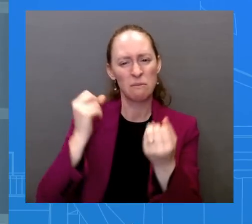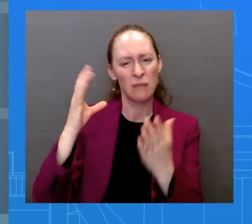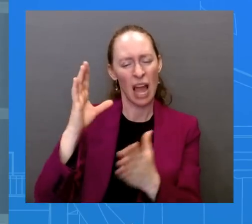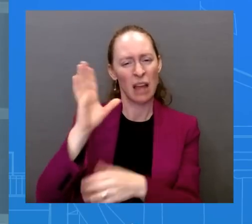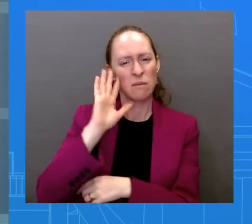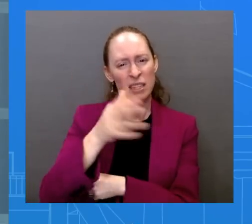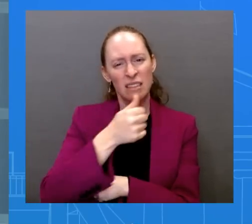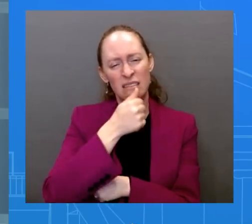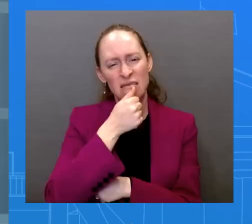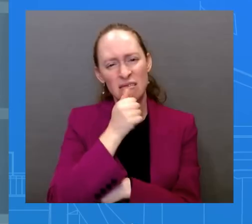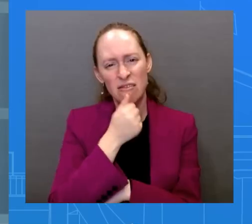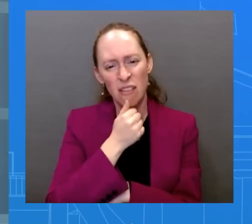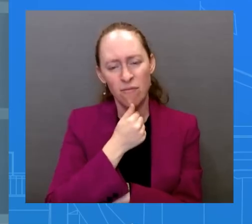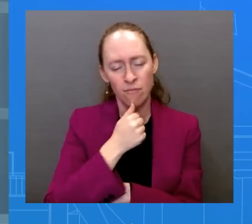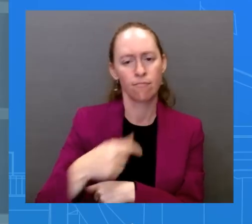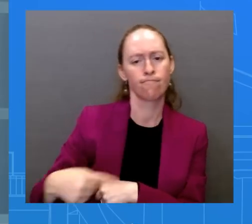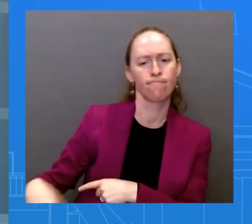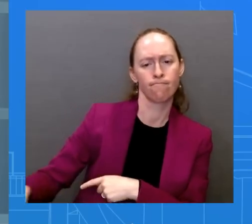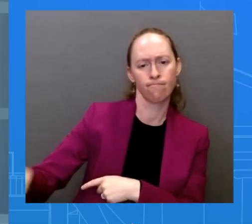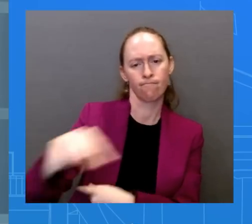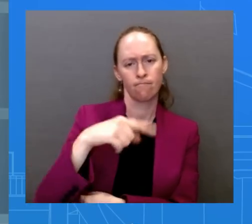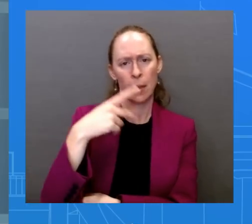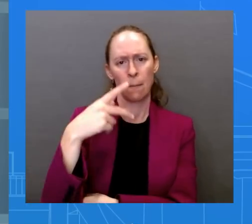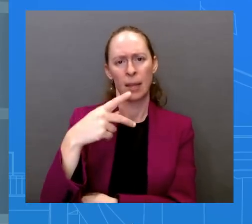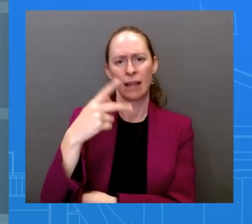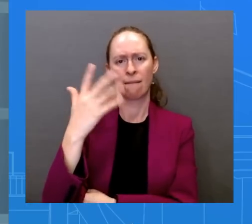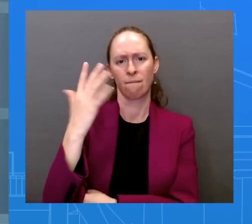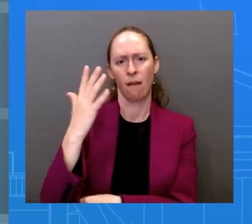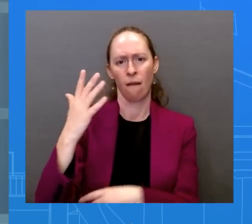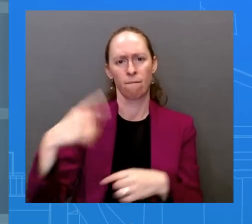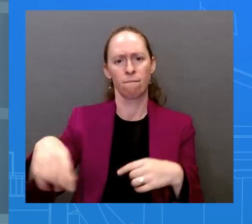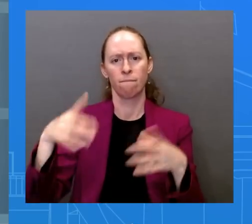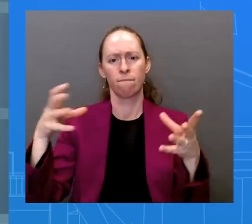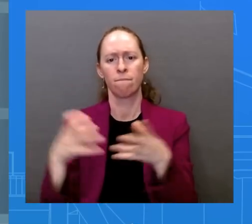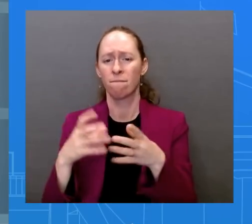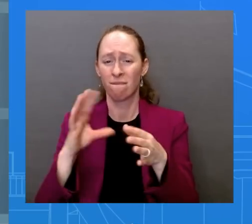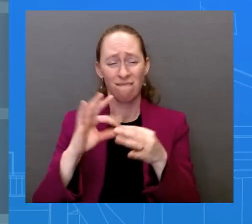made clear, any use of nuclear weapons on any scale